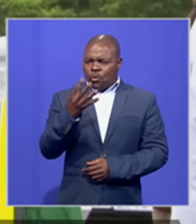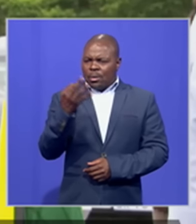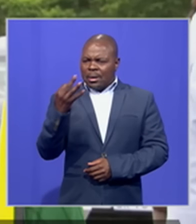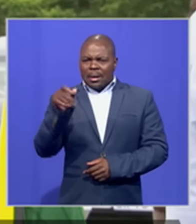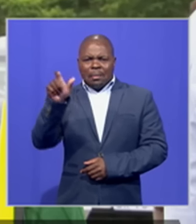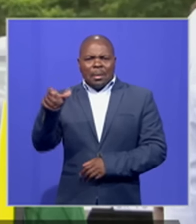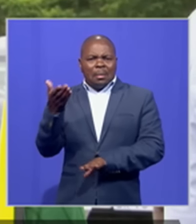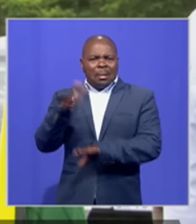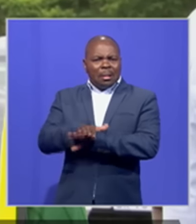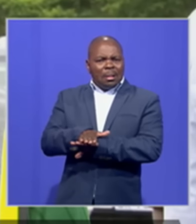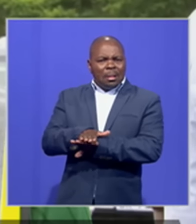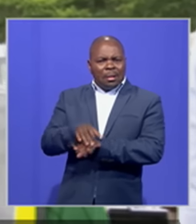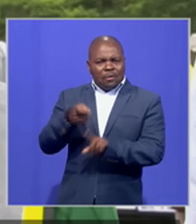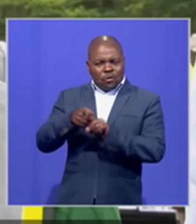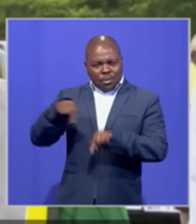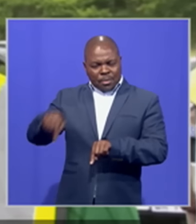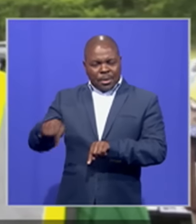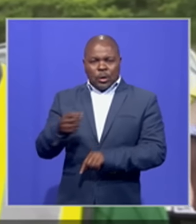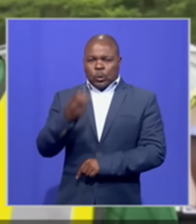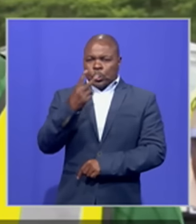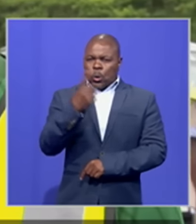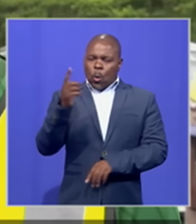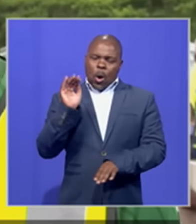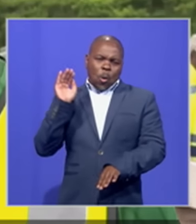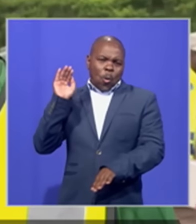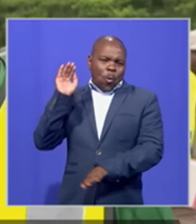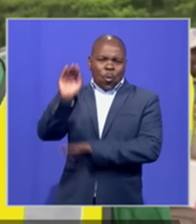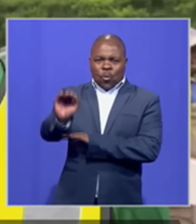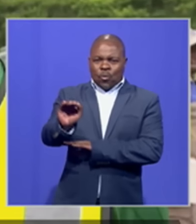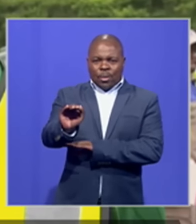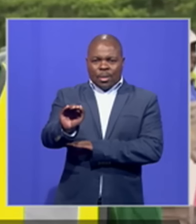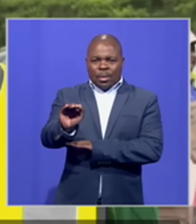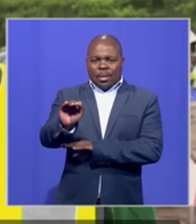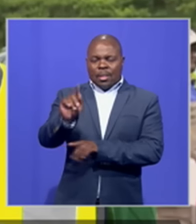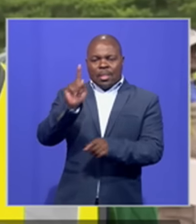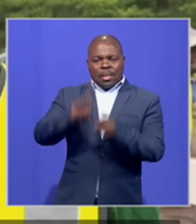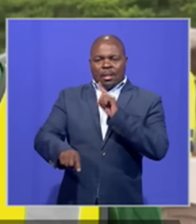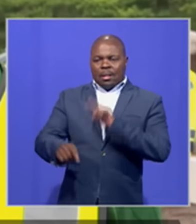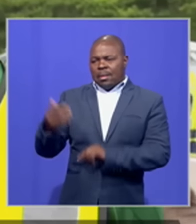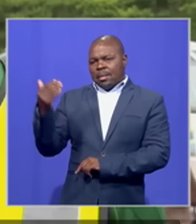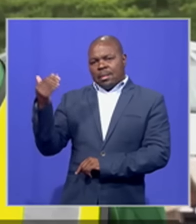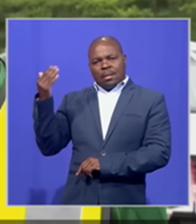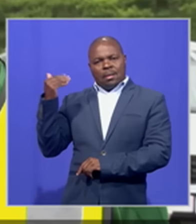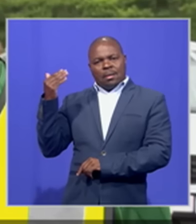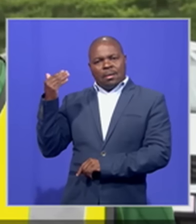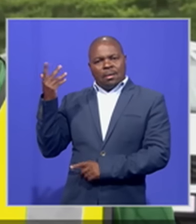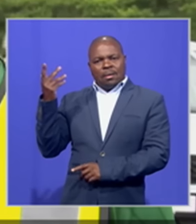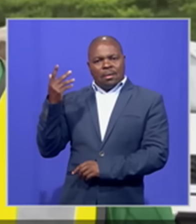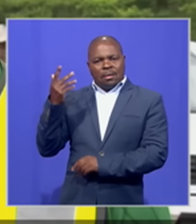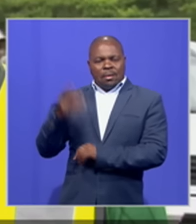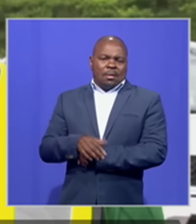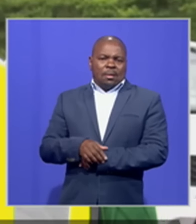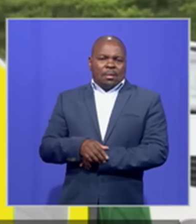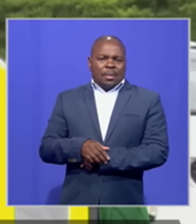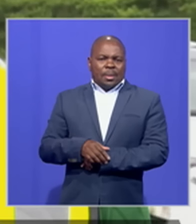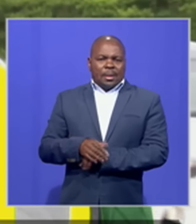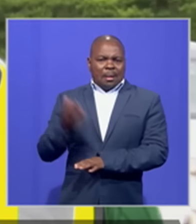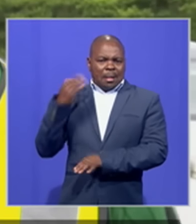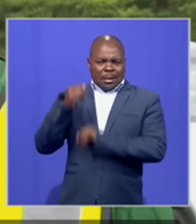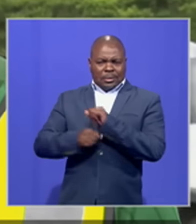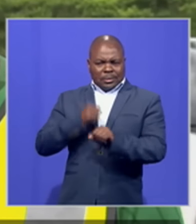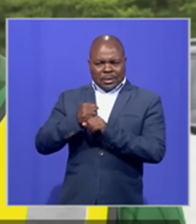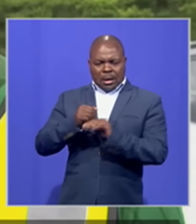143 fatalities in the province, 21 more than the fatalities that we recorded